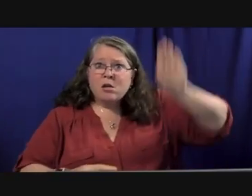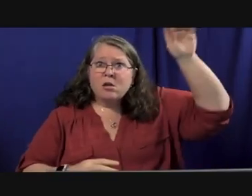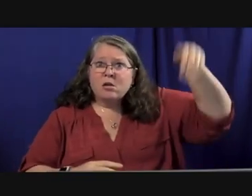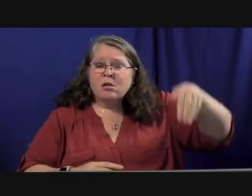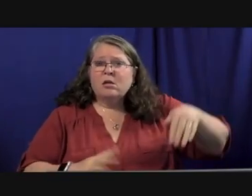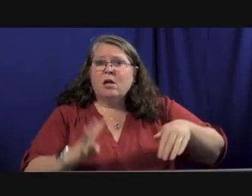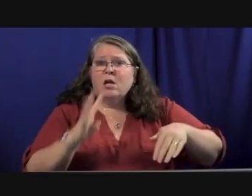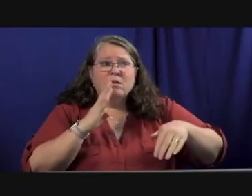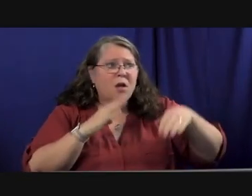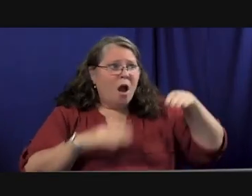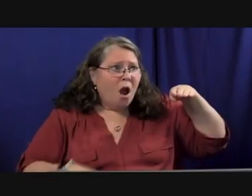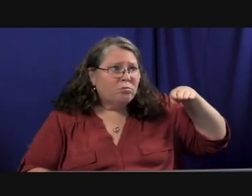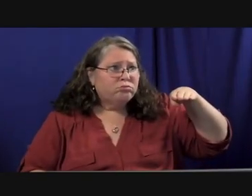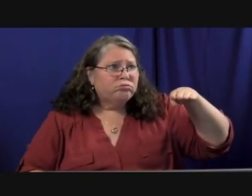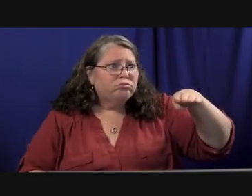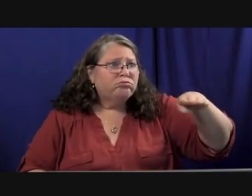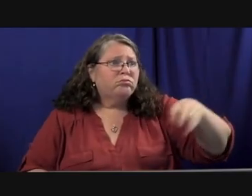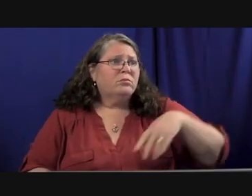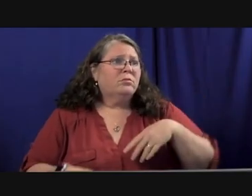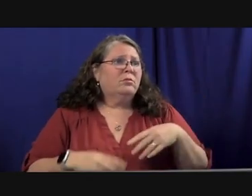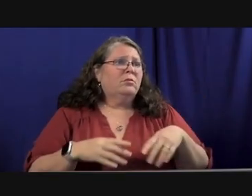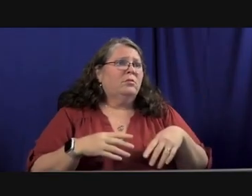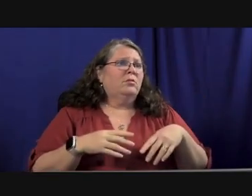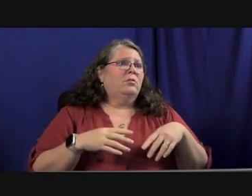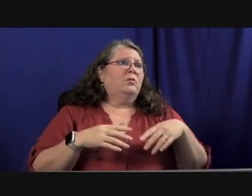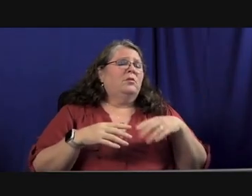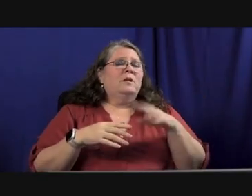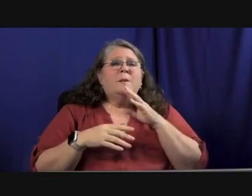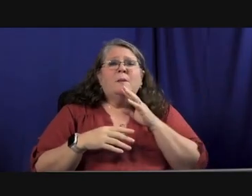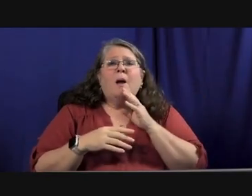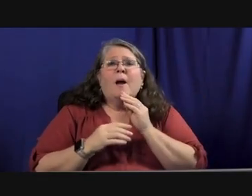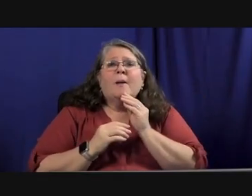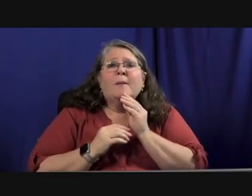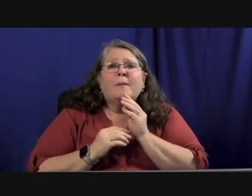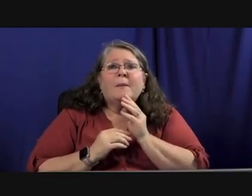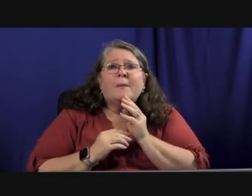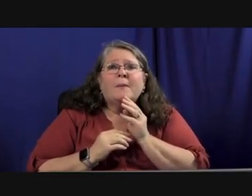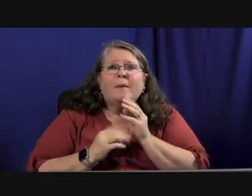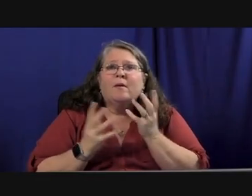very loudly, or maybe they're speaking in a very